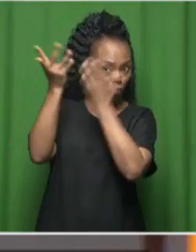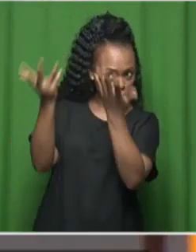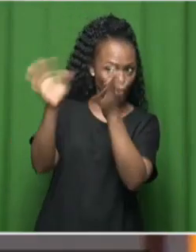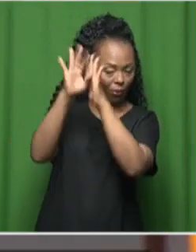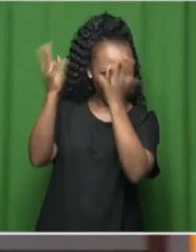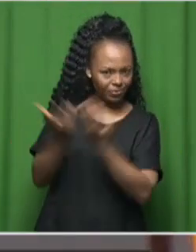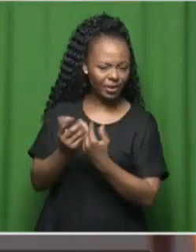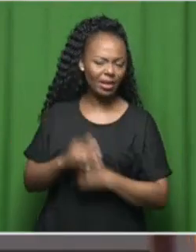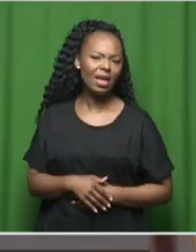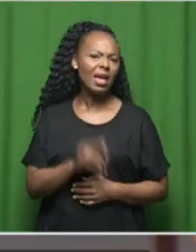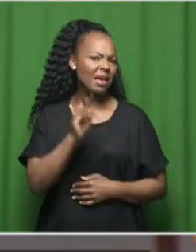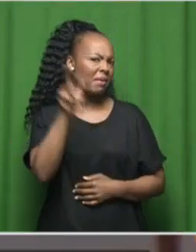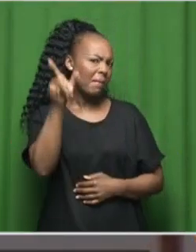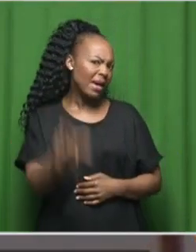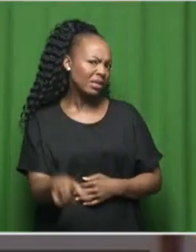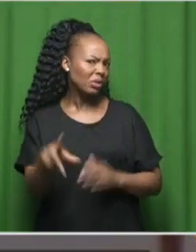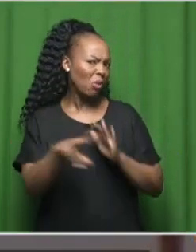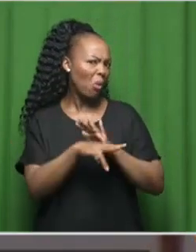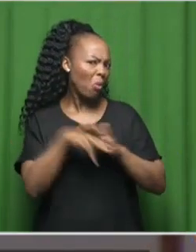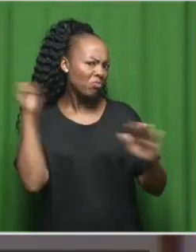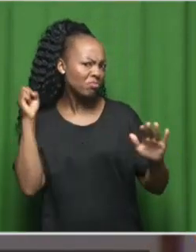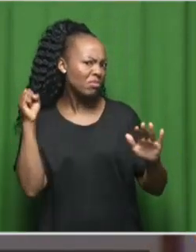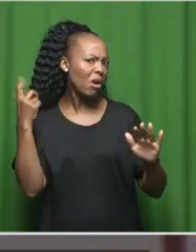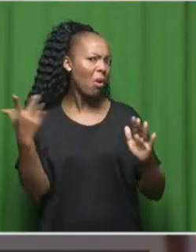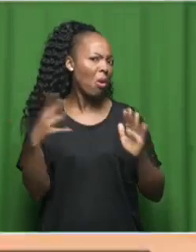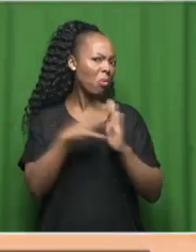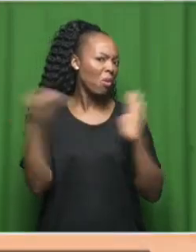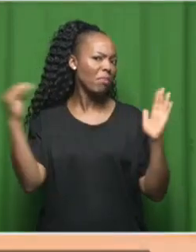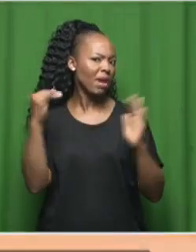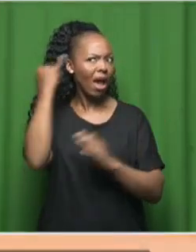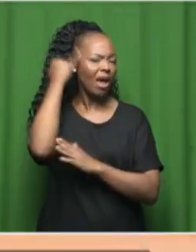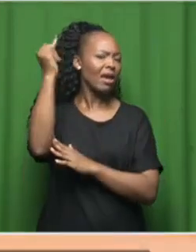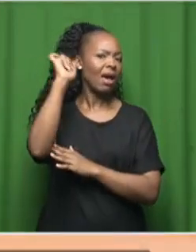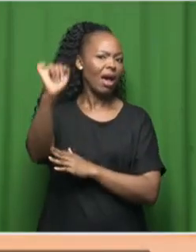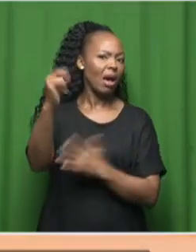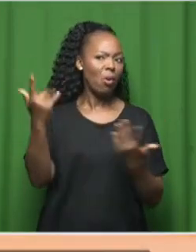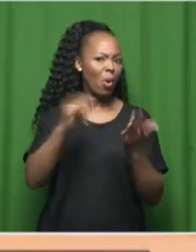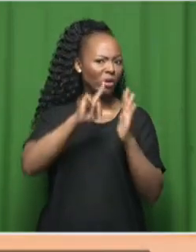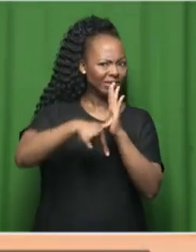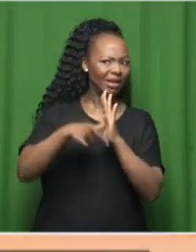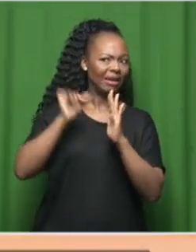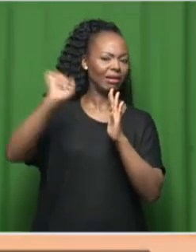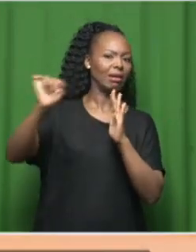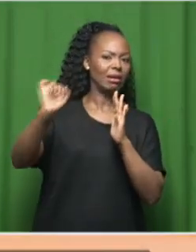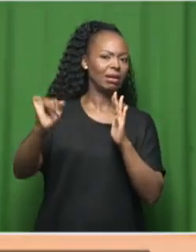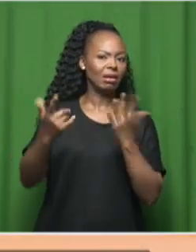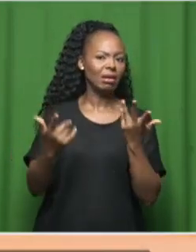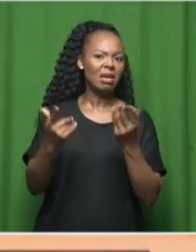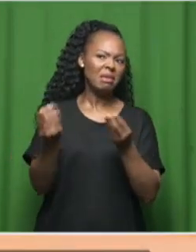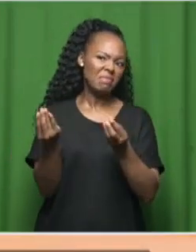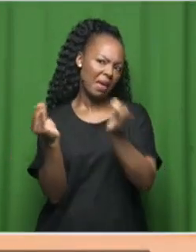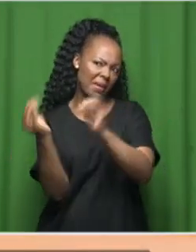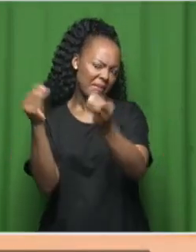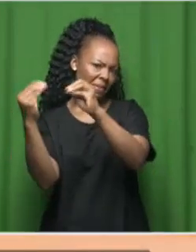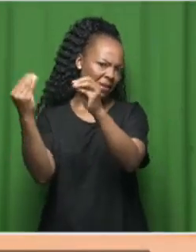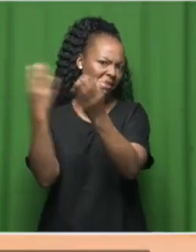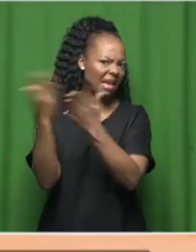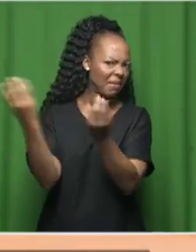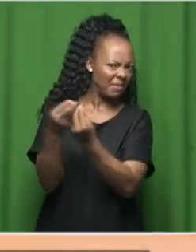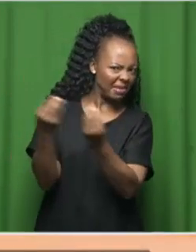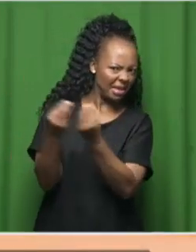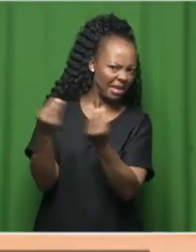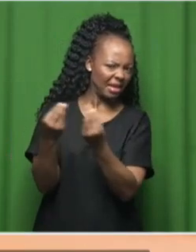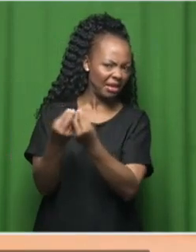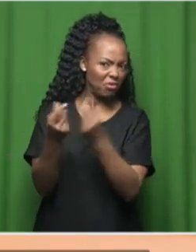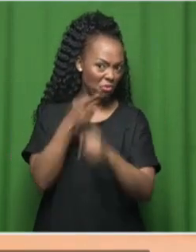copies your design or your idea and then just tweaks it a bit and adds their own personal touch or their own